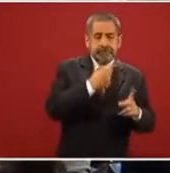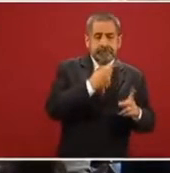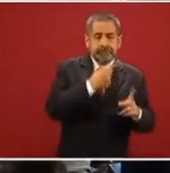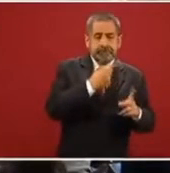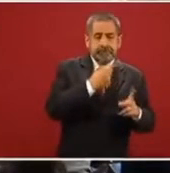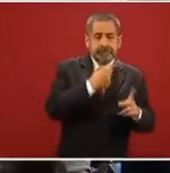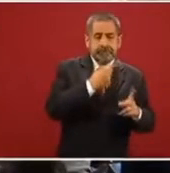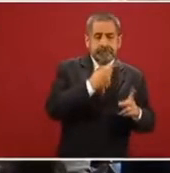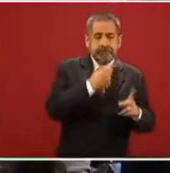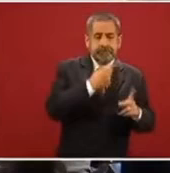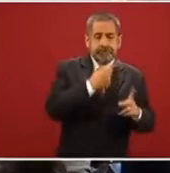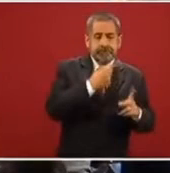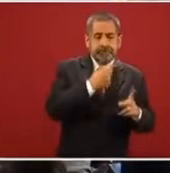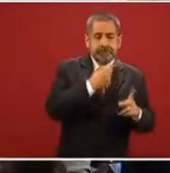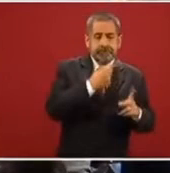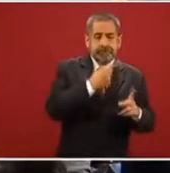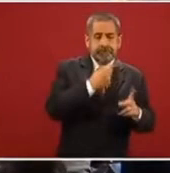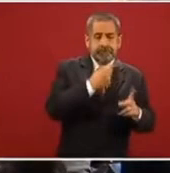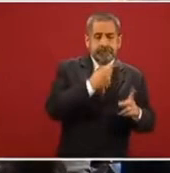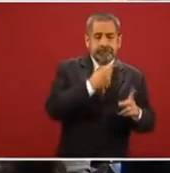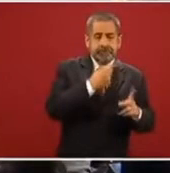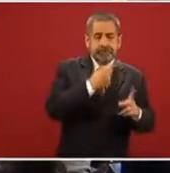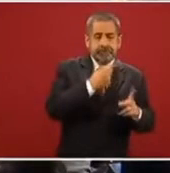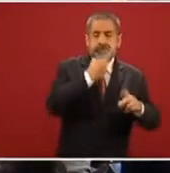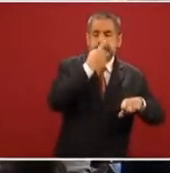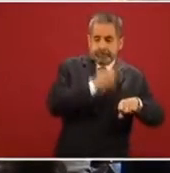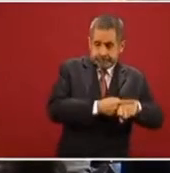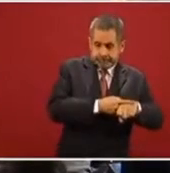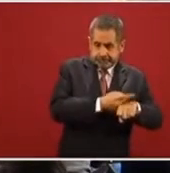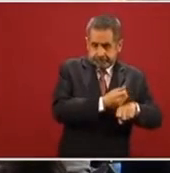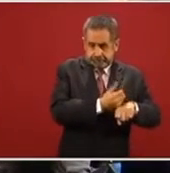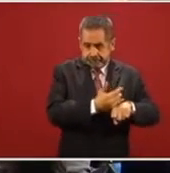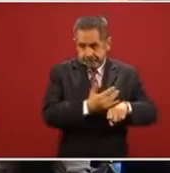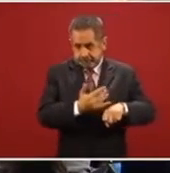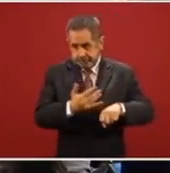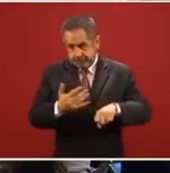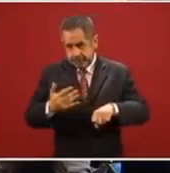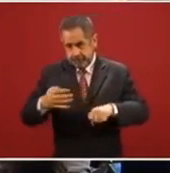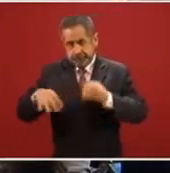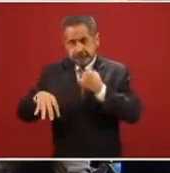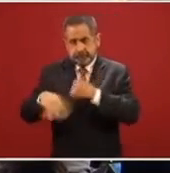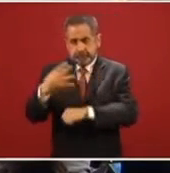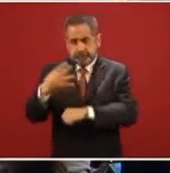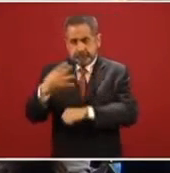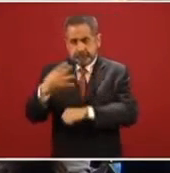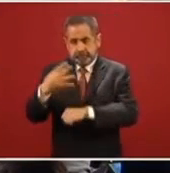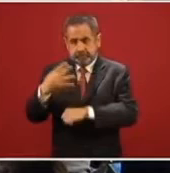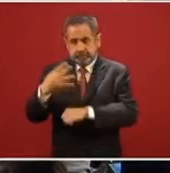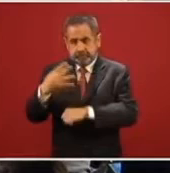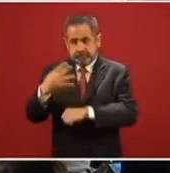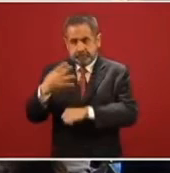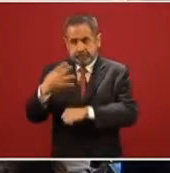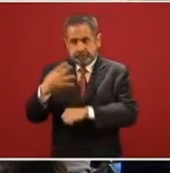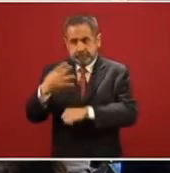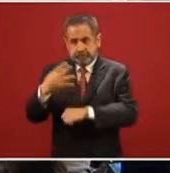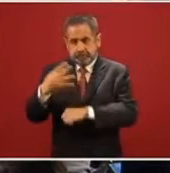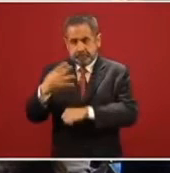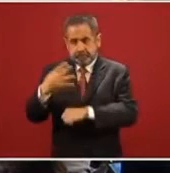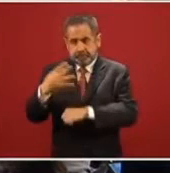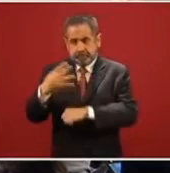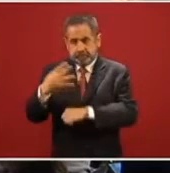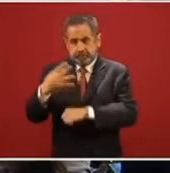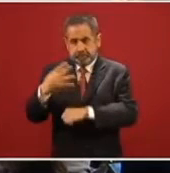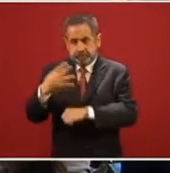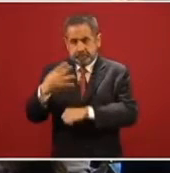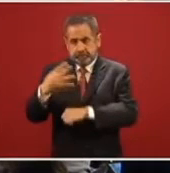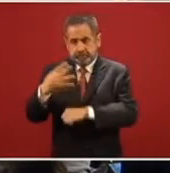symptoms and join and become part of the group. de personas con inmunidad, And they become people that